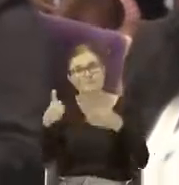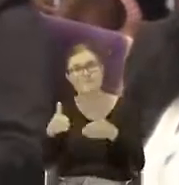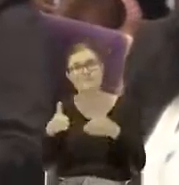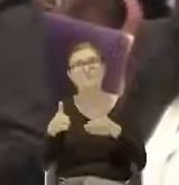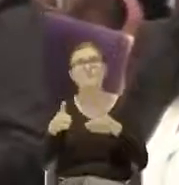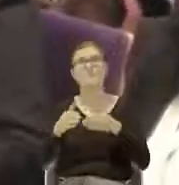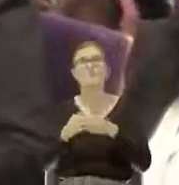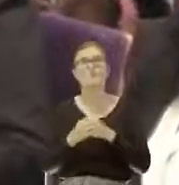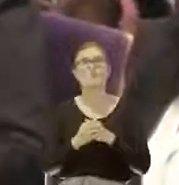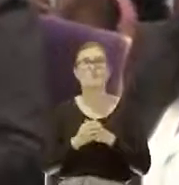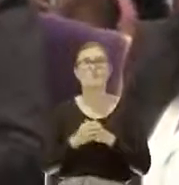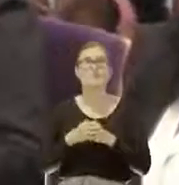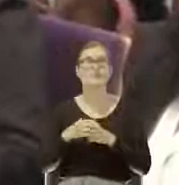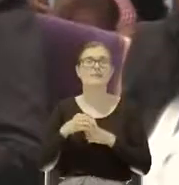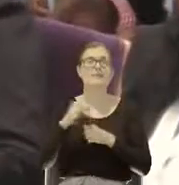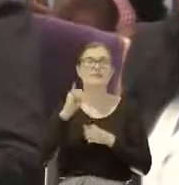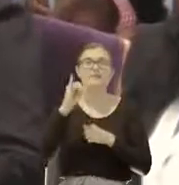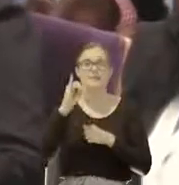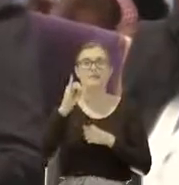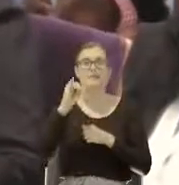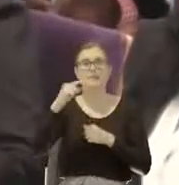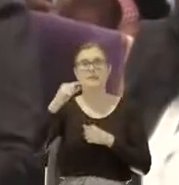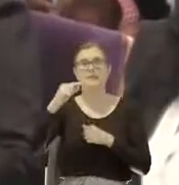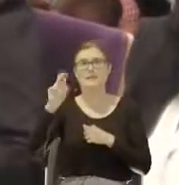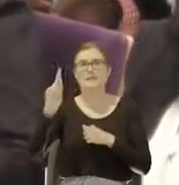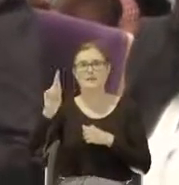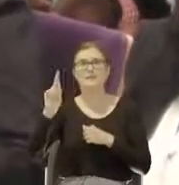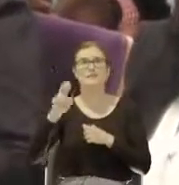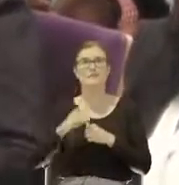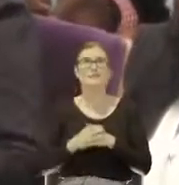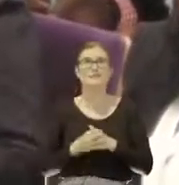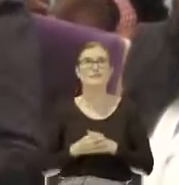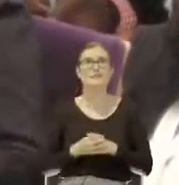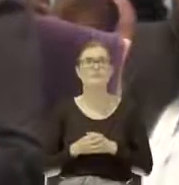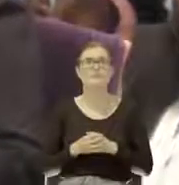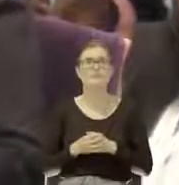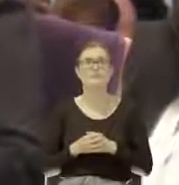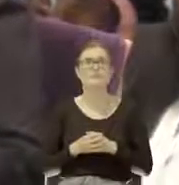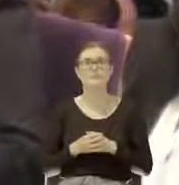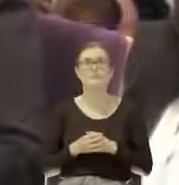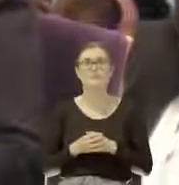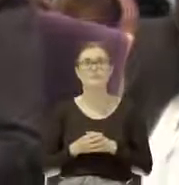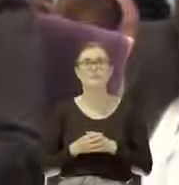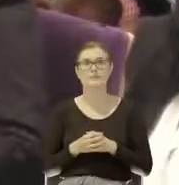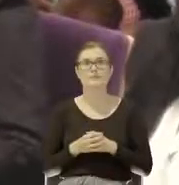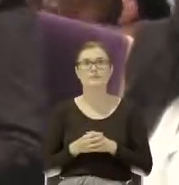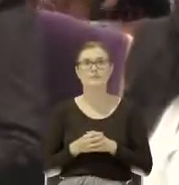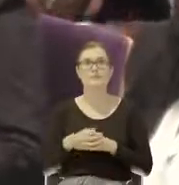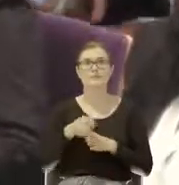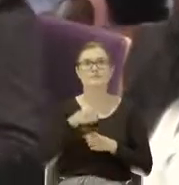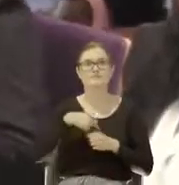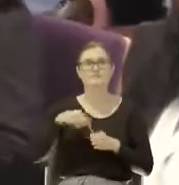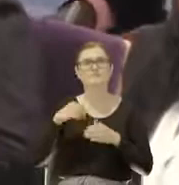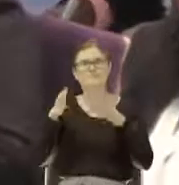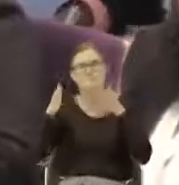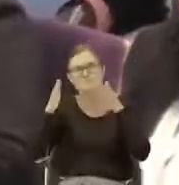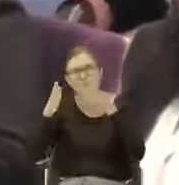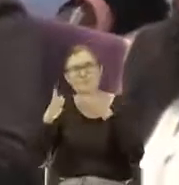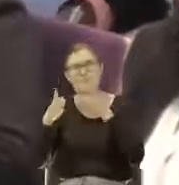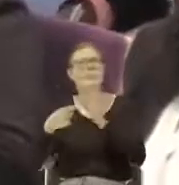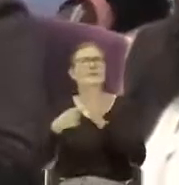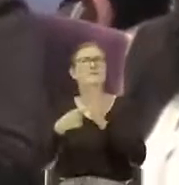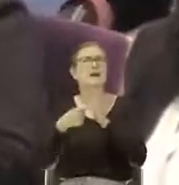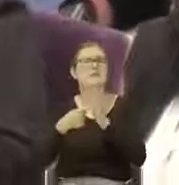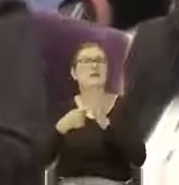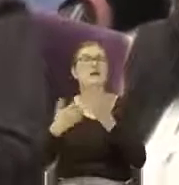like your CPFs, your what have you, and we really see light in terms of that when we are coming together